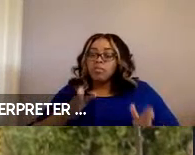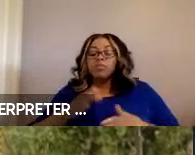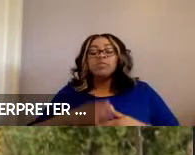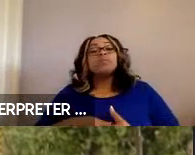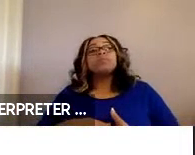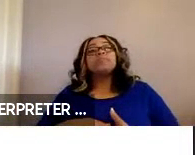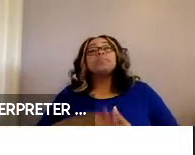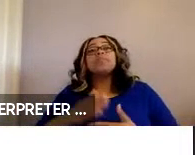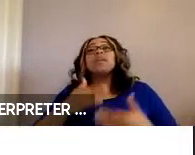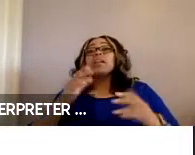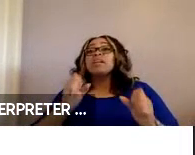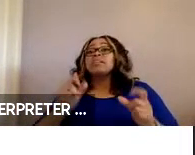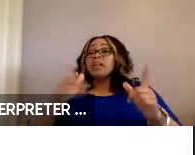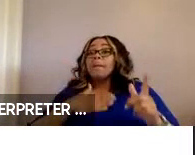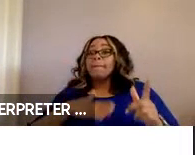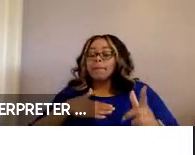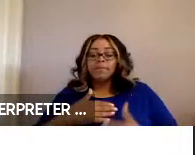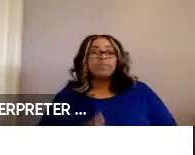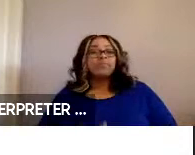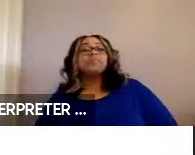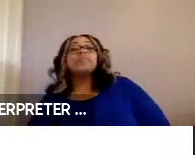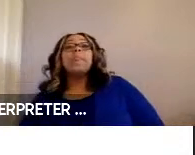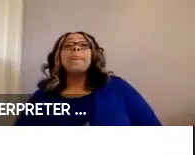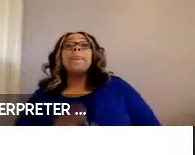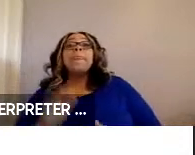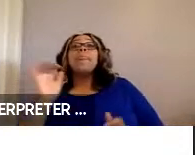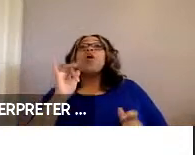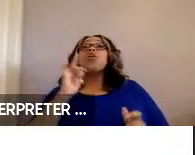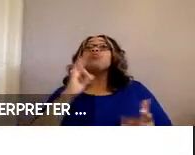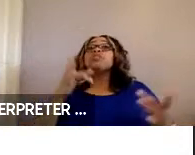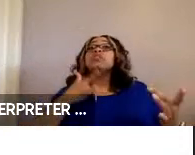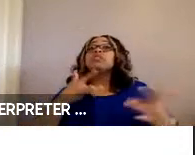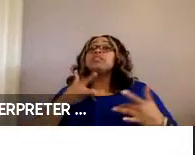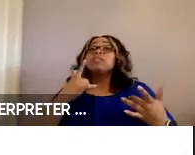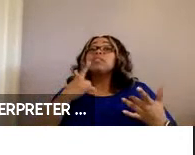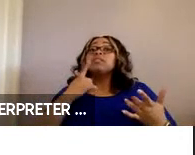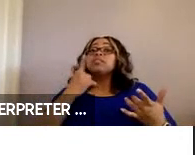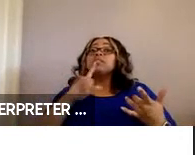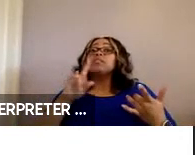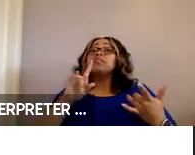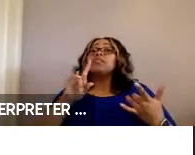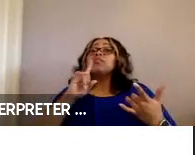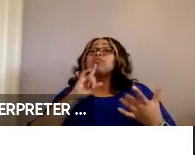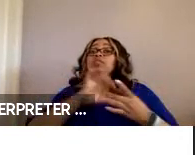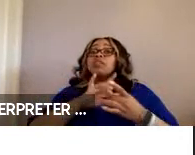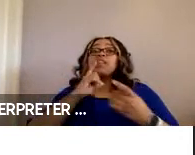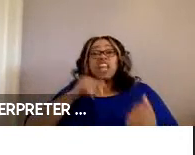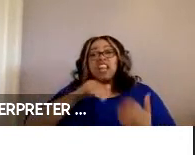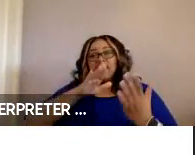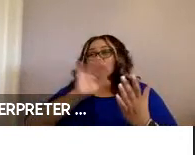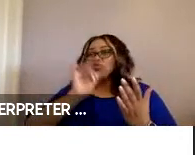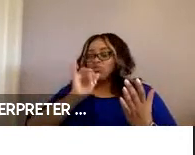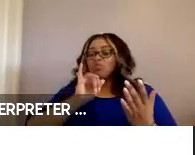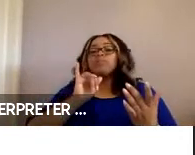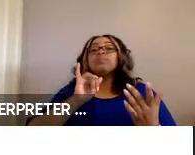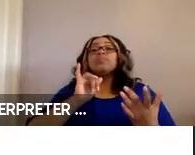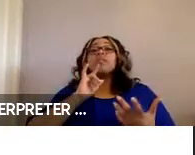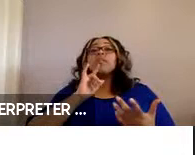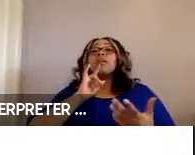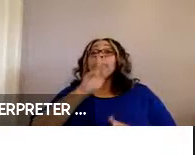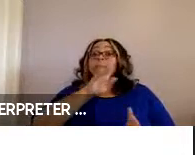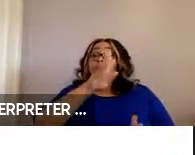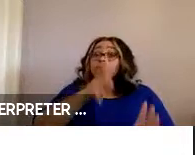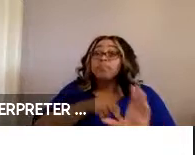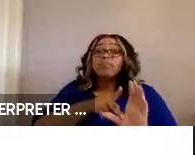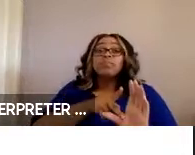slide, please. Also related to safety was a discussion on the vehicle communication interface. Participants